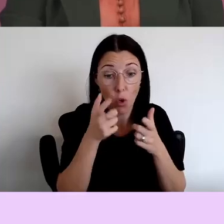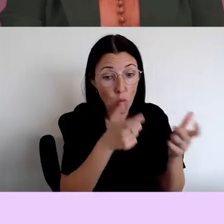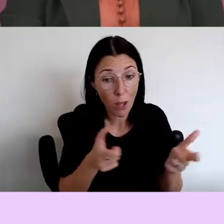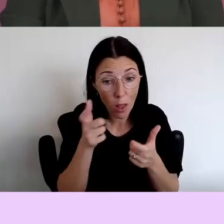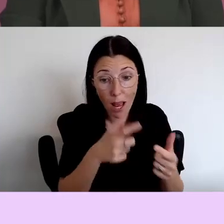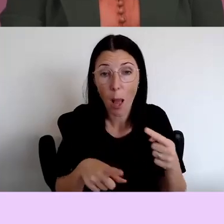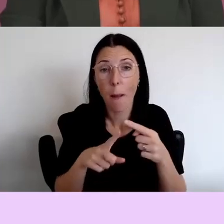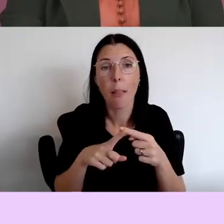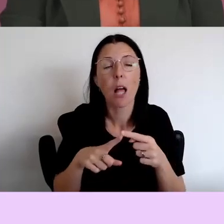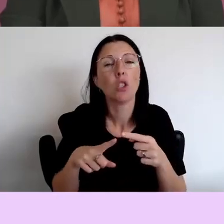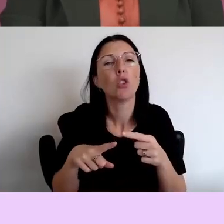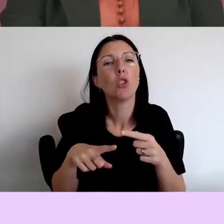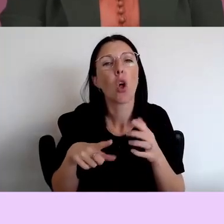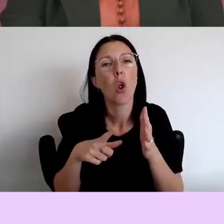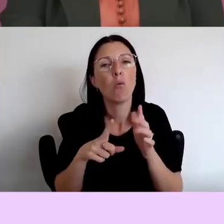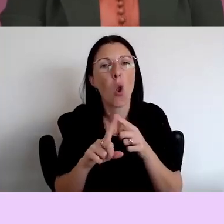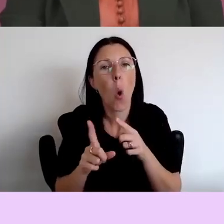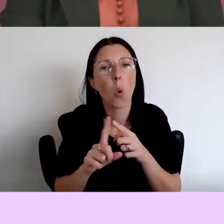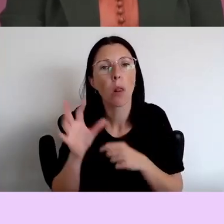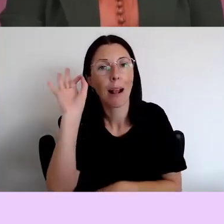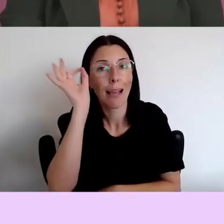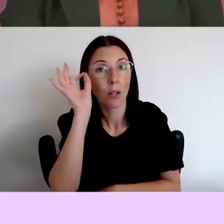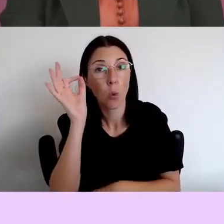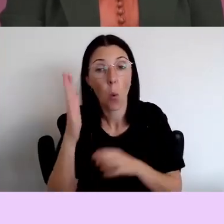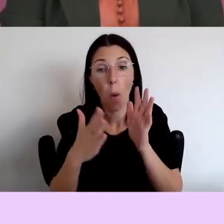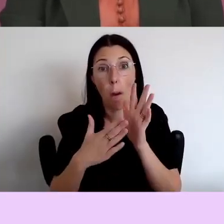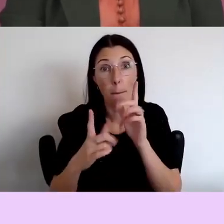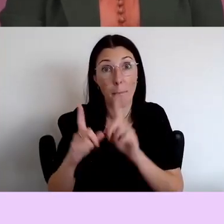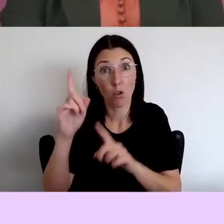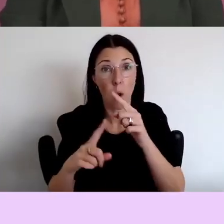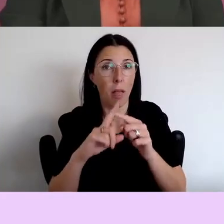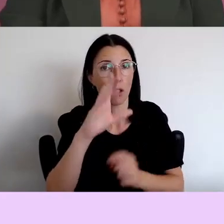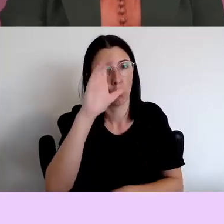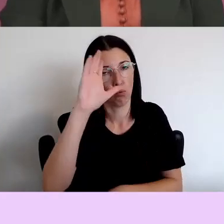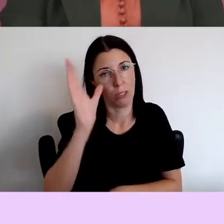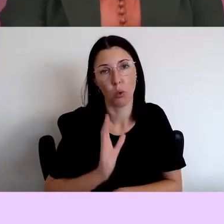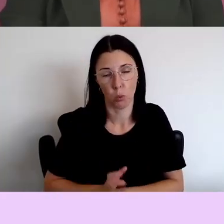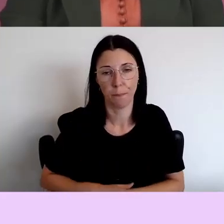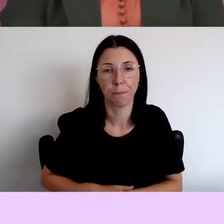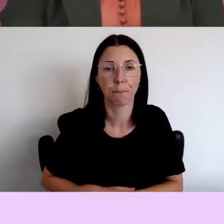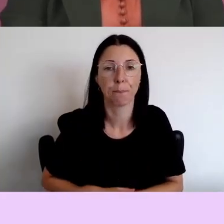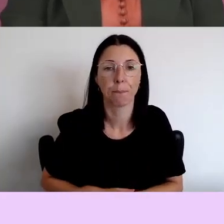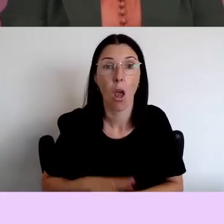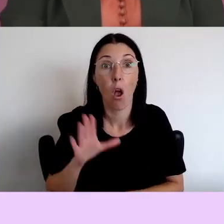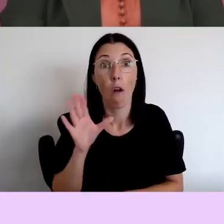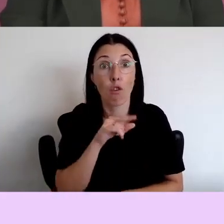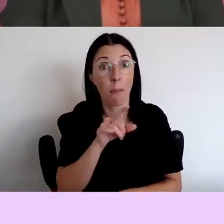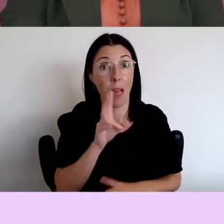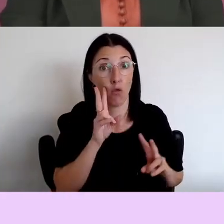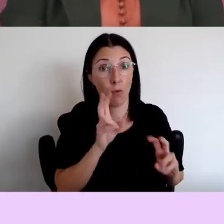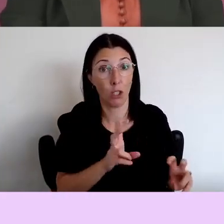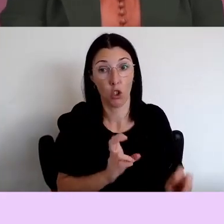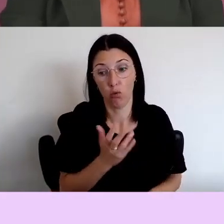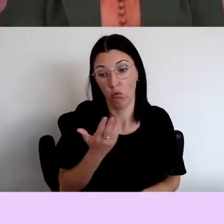councils, both in metropolitan and regional Victoria. And the results of this research, this most recent research,